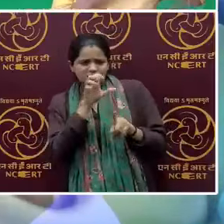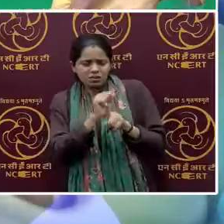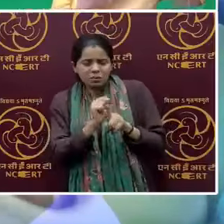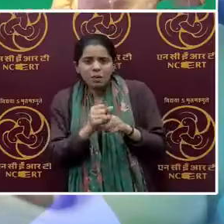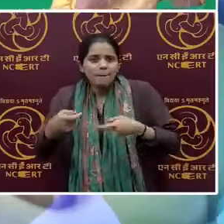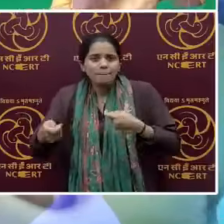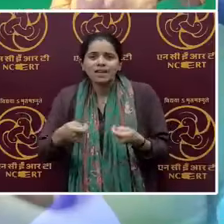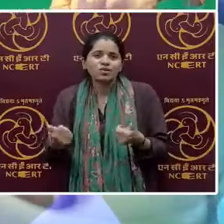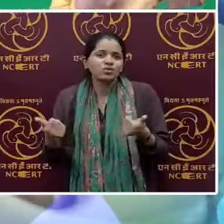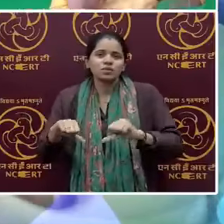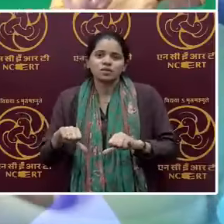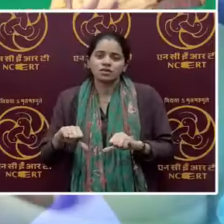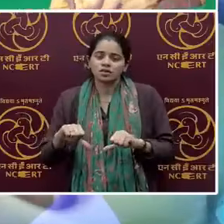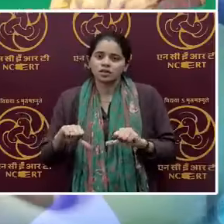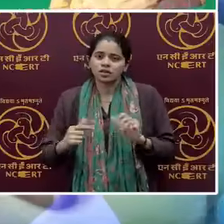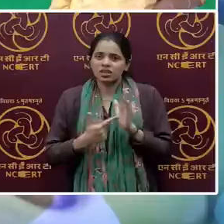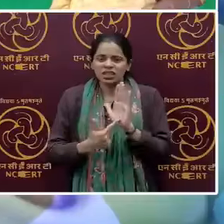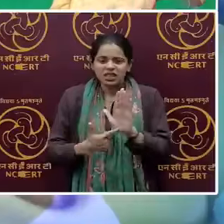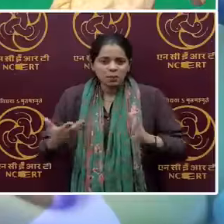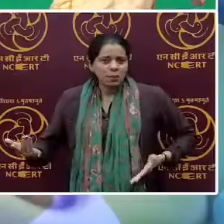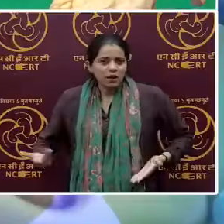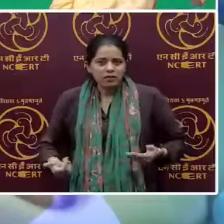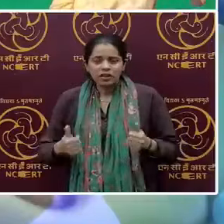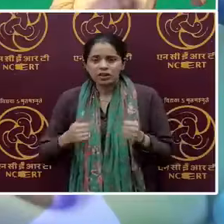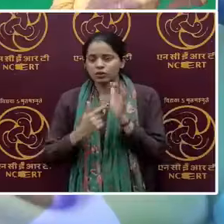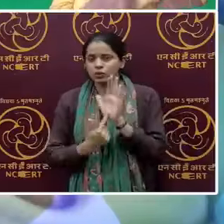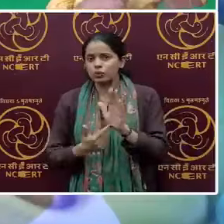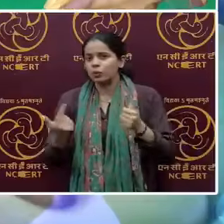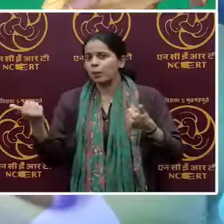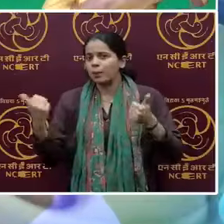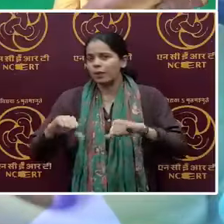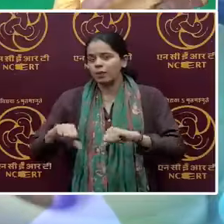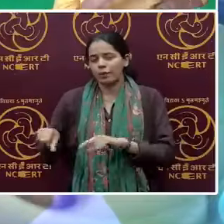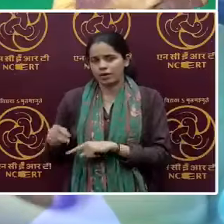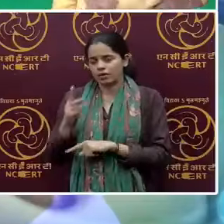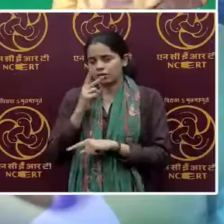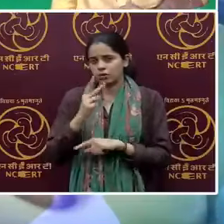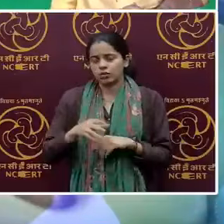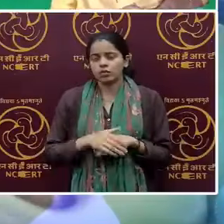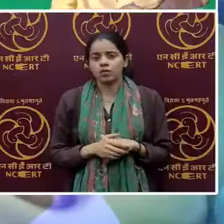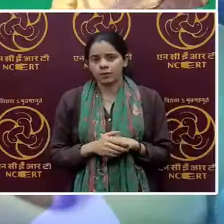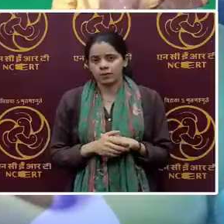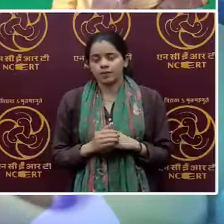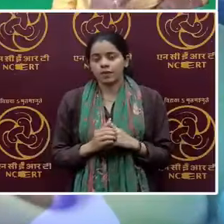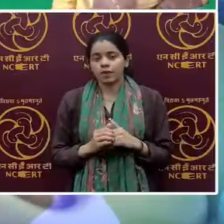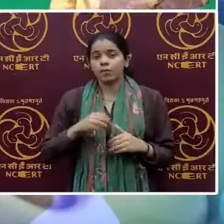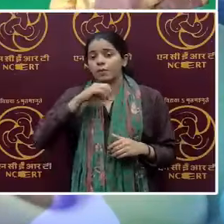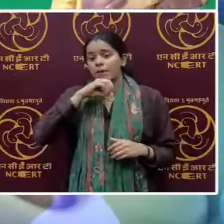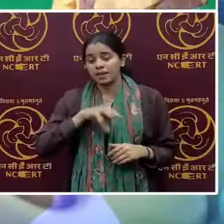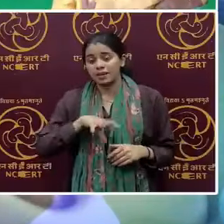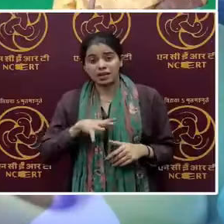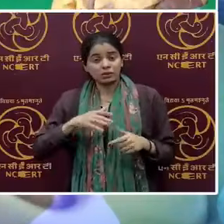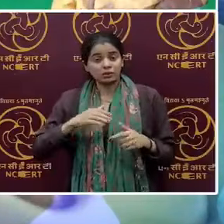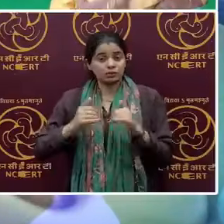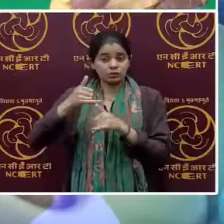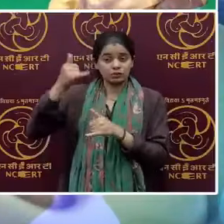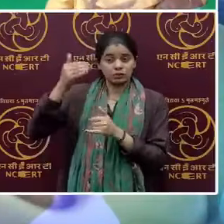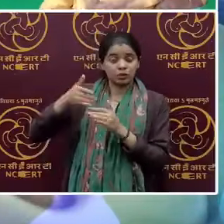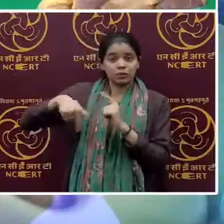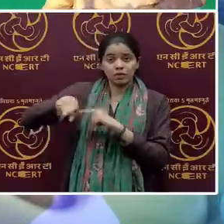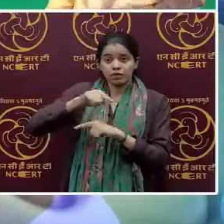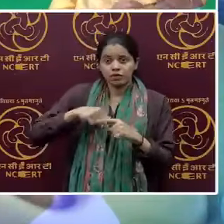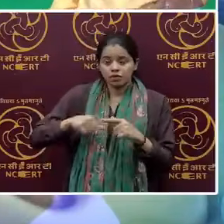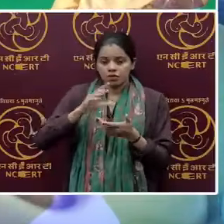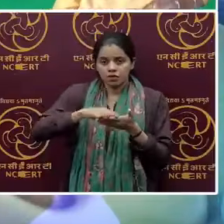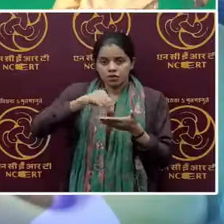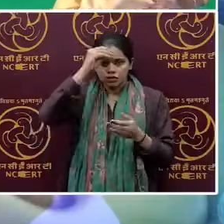down, and then it shows in meltdown in many children. In adults, it may show it in a different way if they've